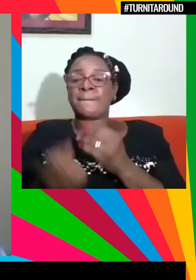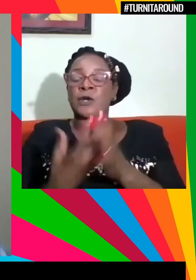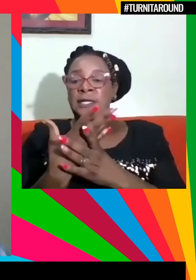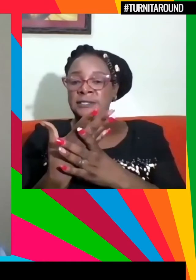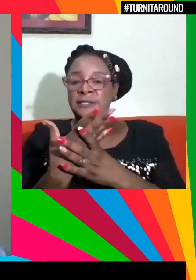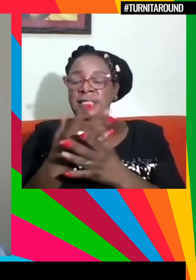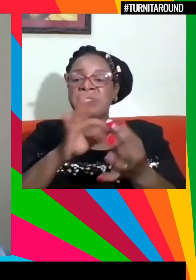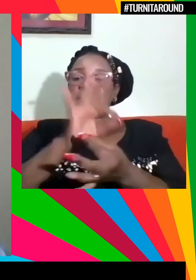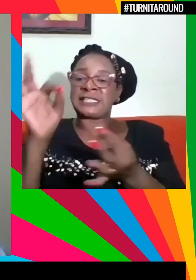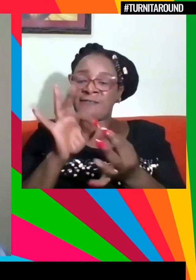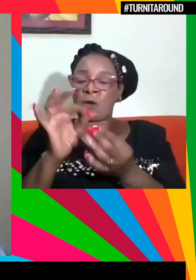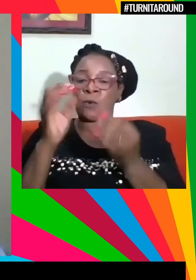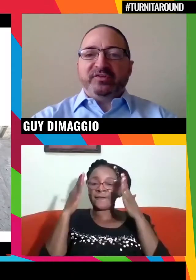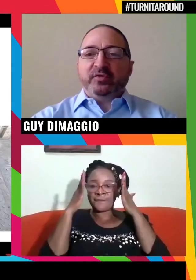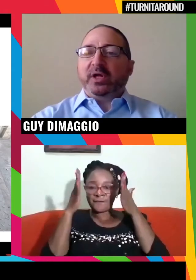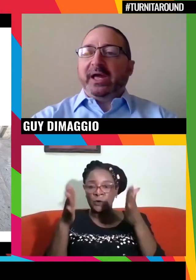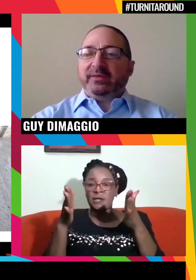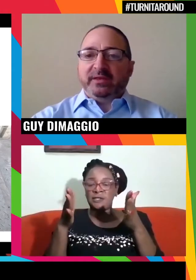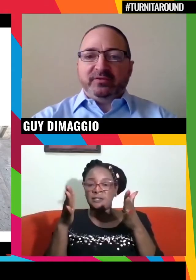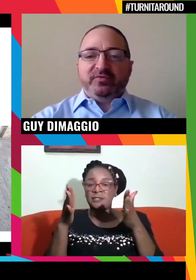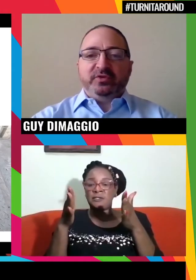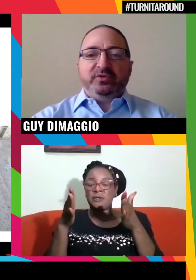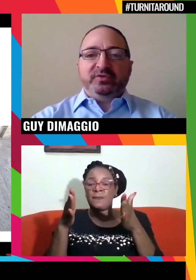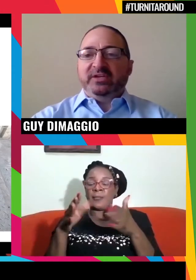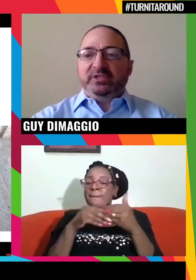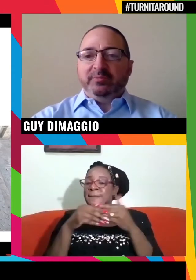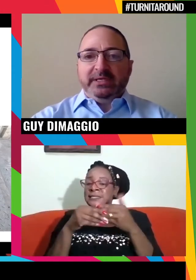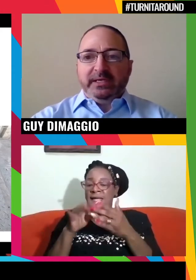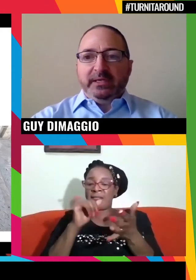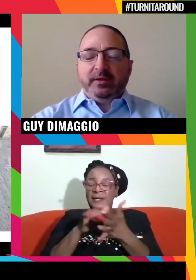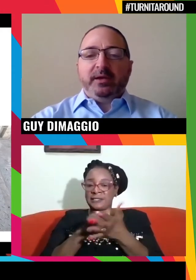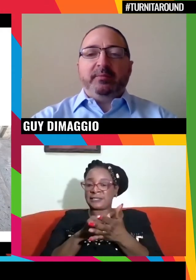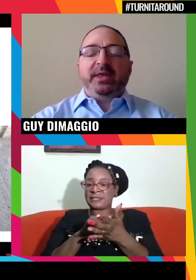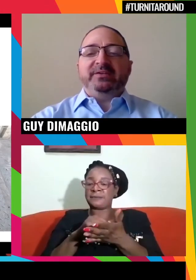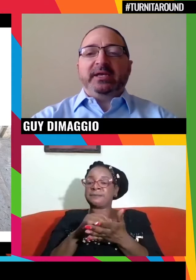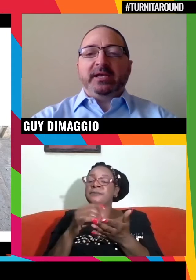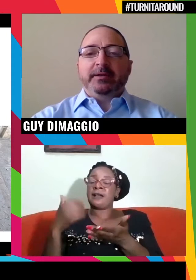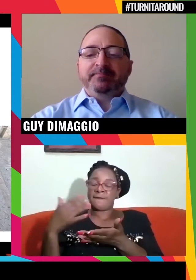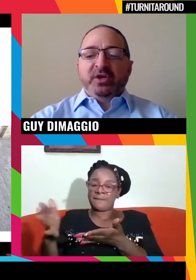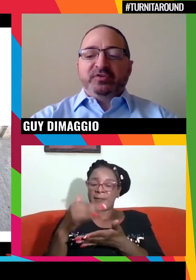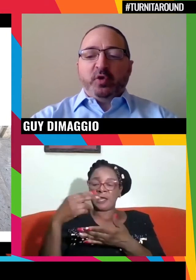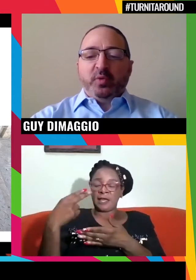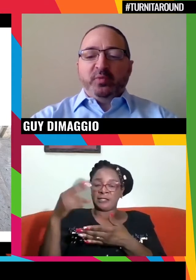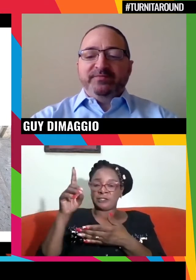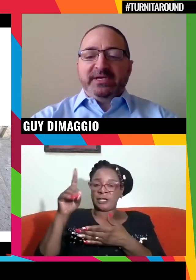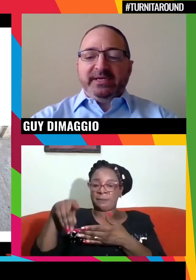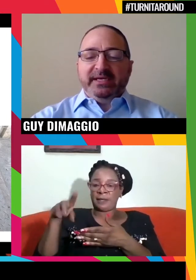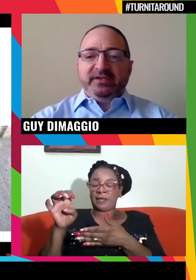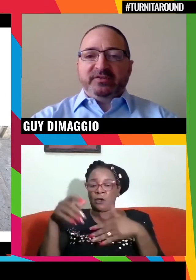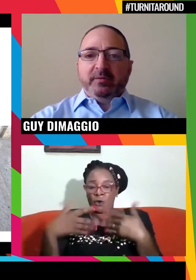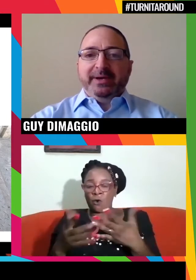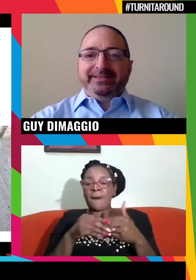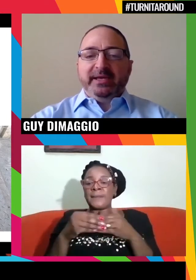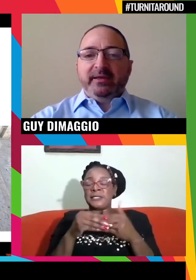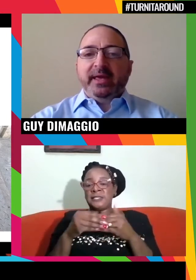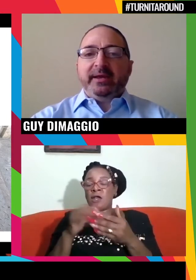focused on a form of plastic that is lesser collected. It's referred to as HDPE plastic. So what we've done